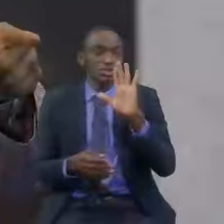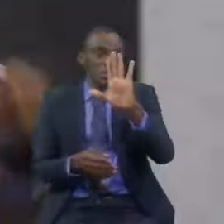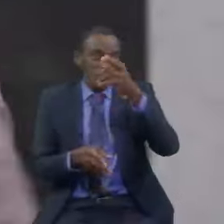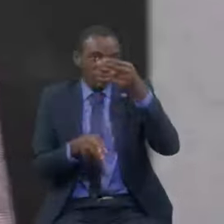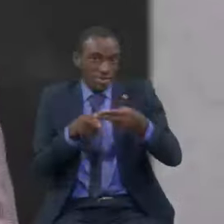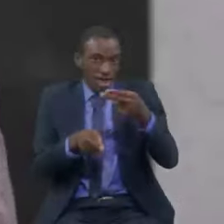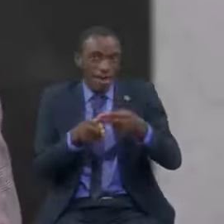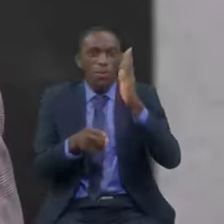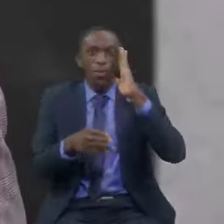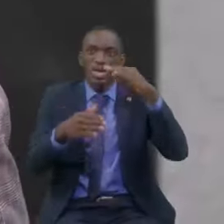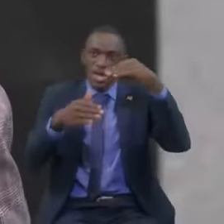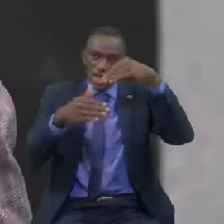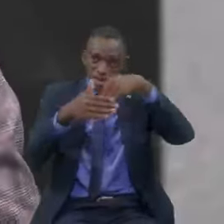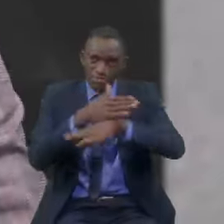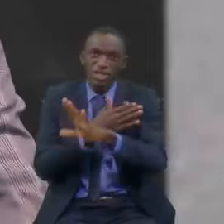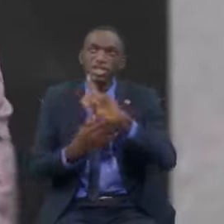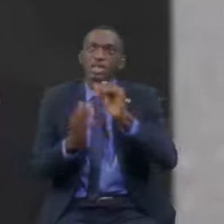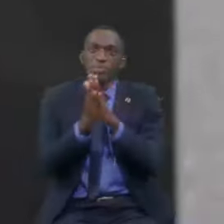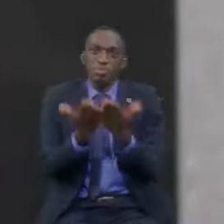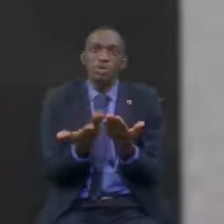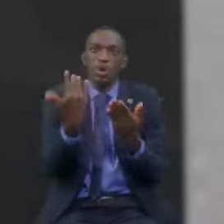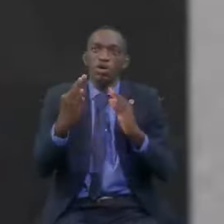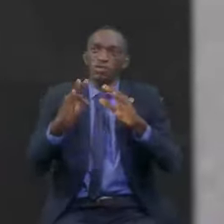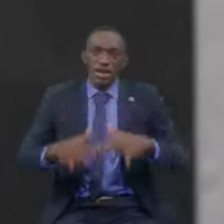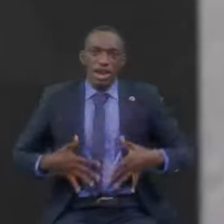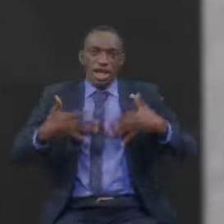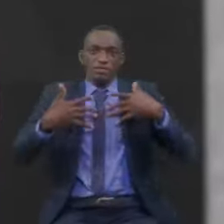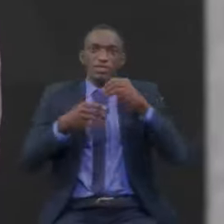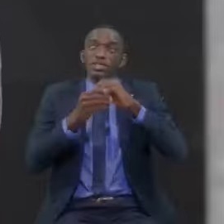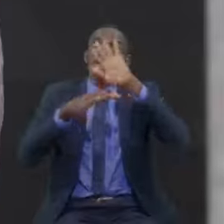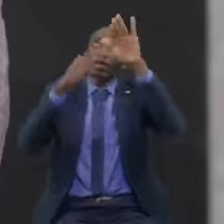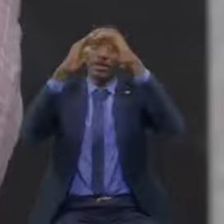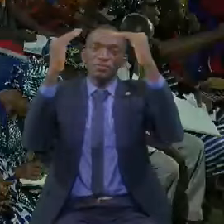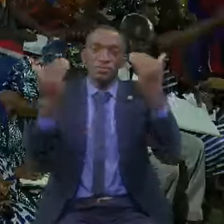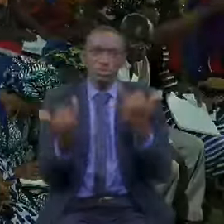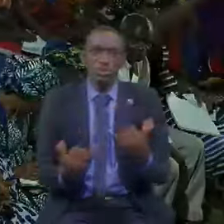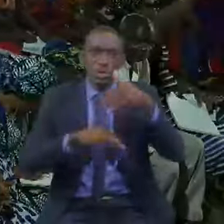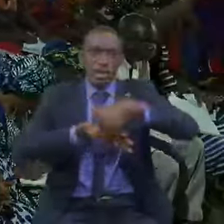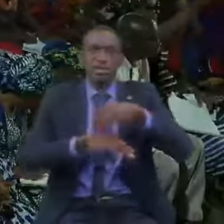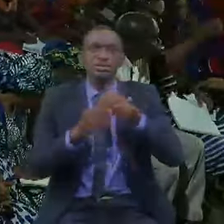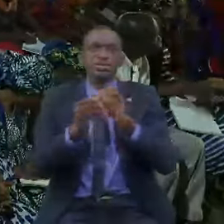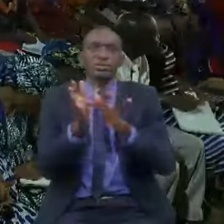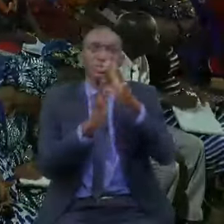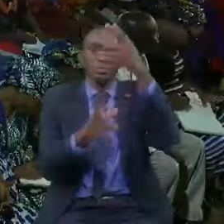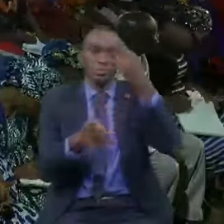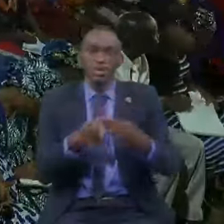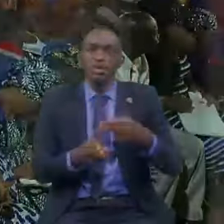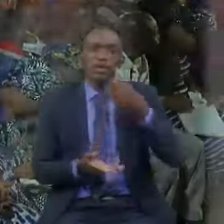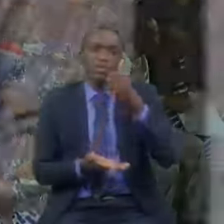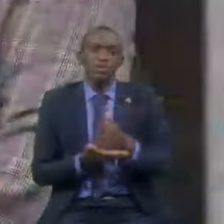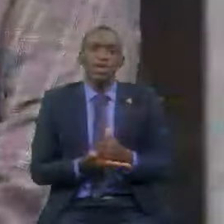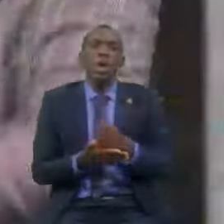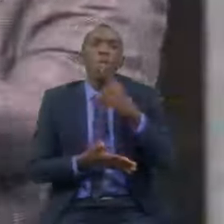life in heaven tonight in Jesus' name. What a great